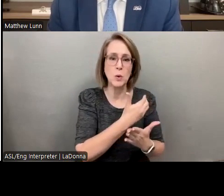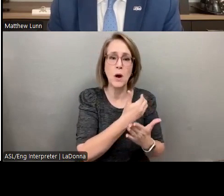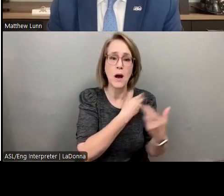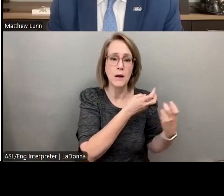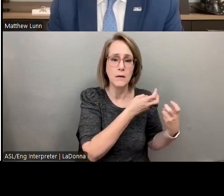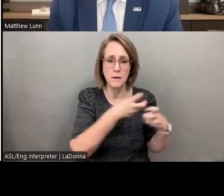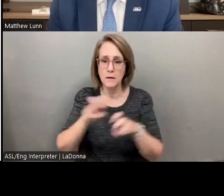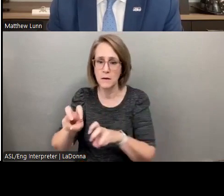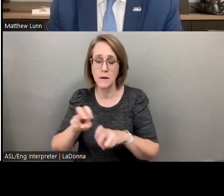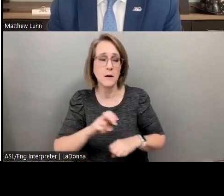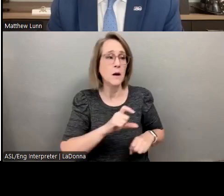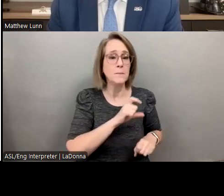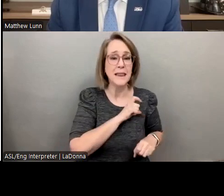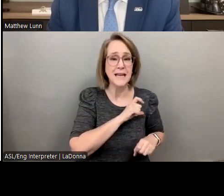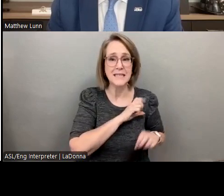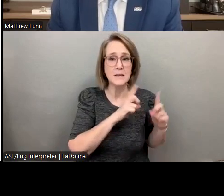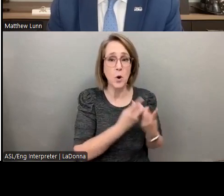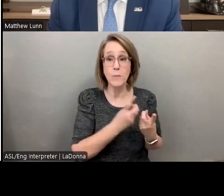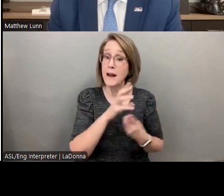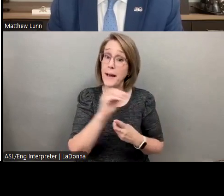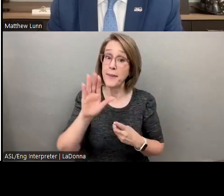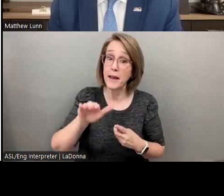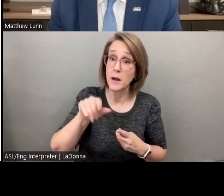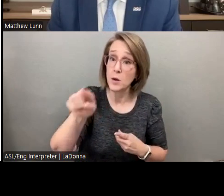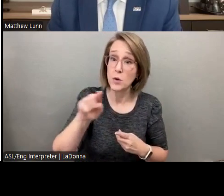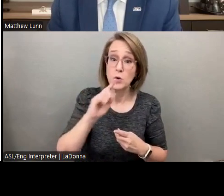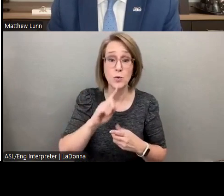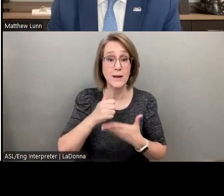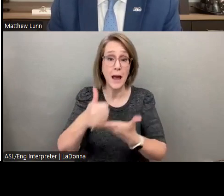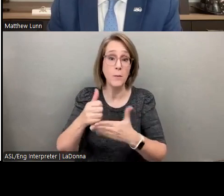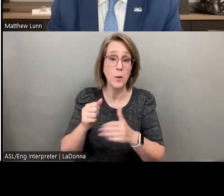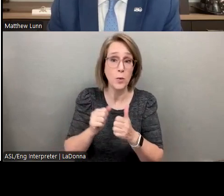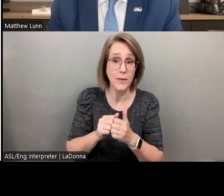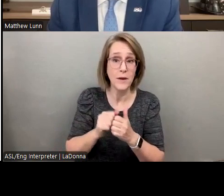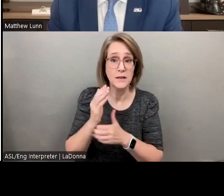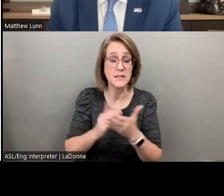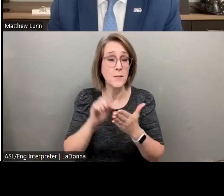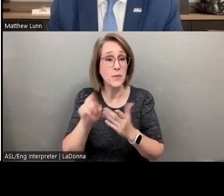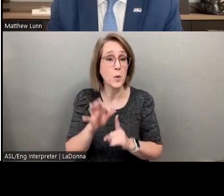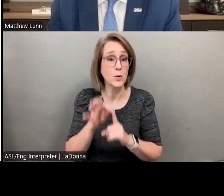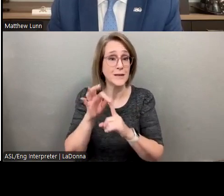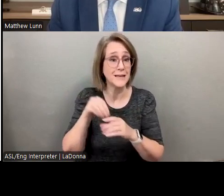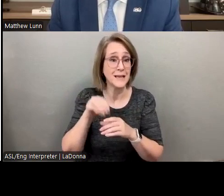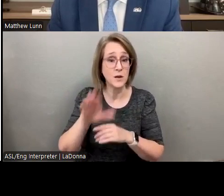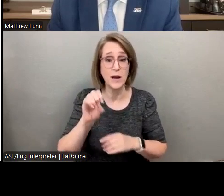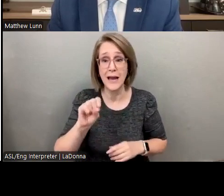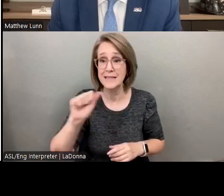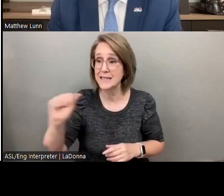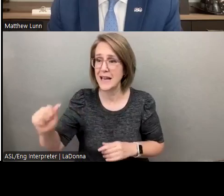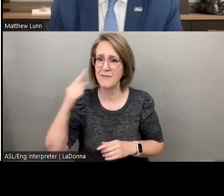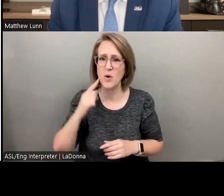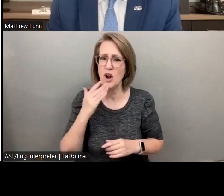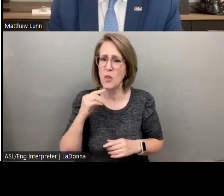when we were going over my priorities, they said, oh, and you'll be able to tackle some of those uniquely in your role as the SAA for Colorado.